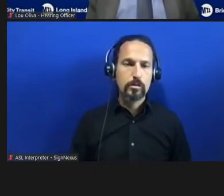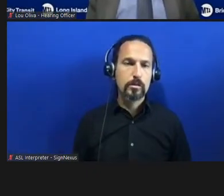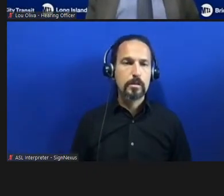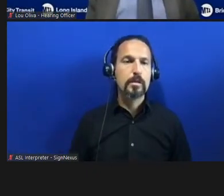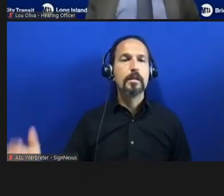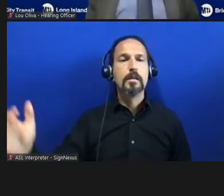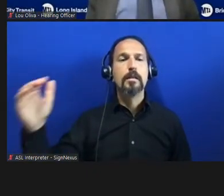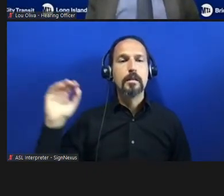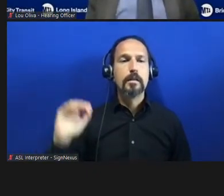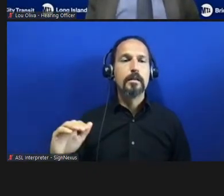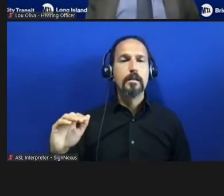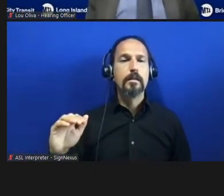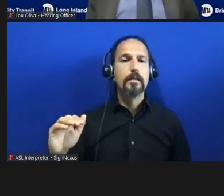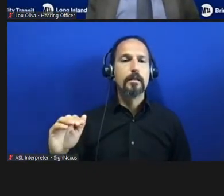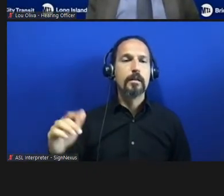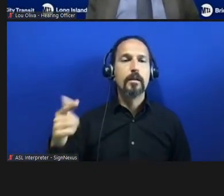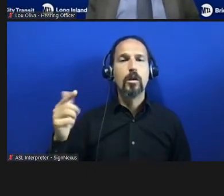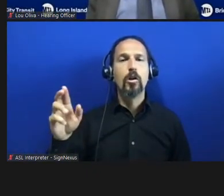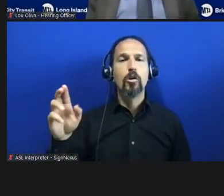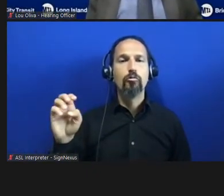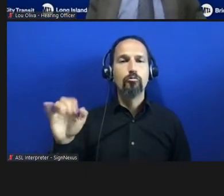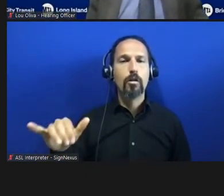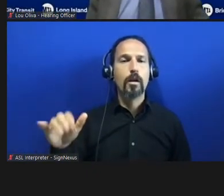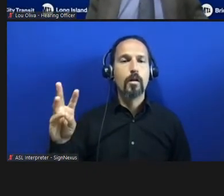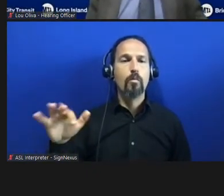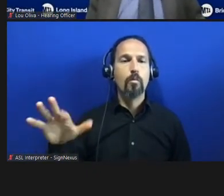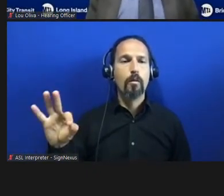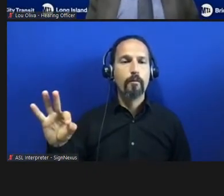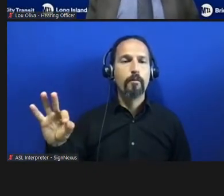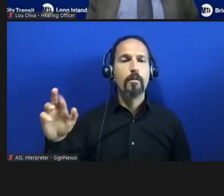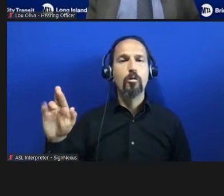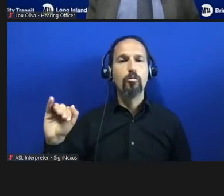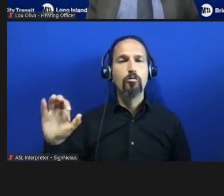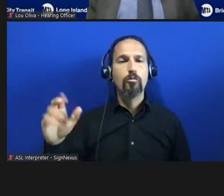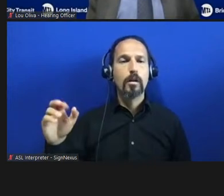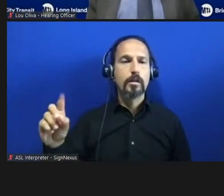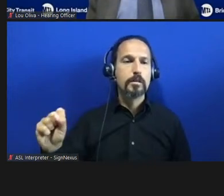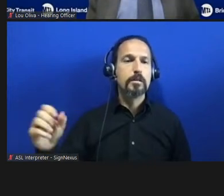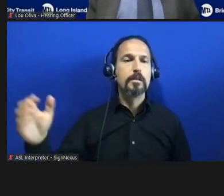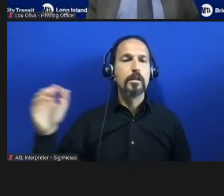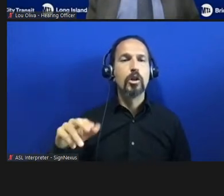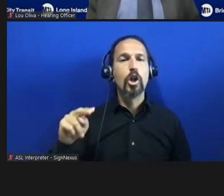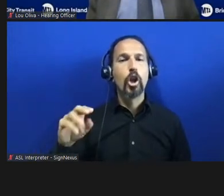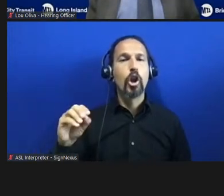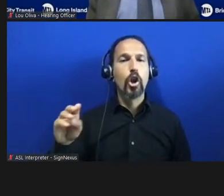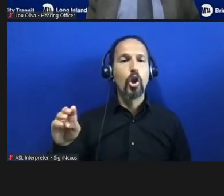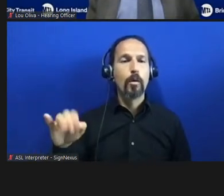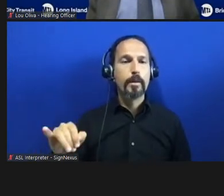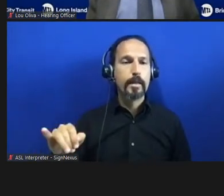our next speaker is gray wolf Richards followed by Nomi Castillo